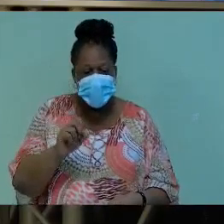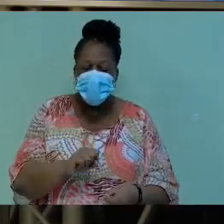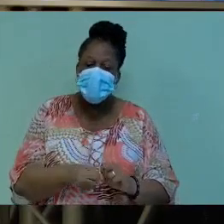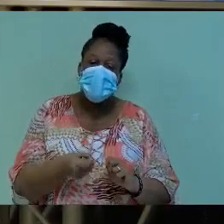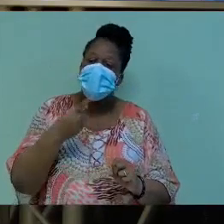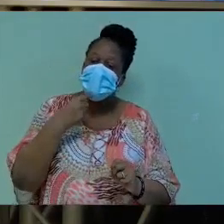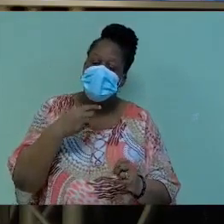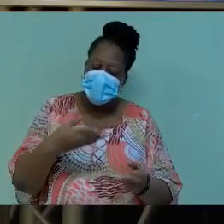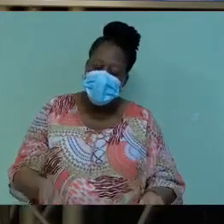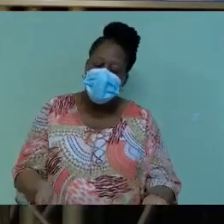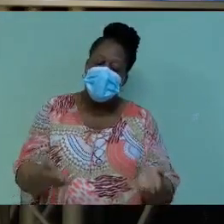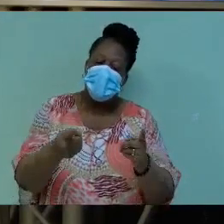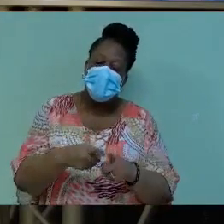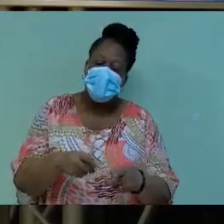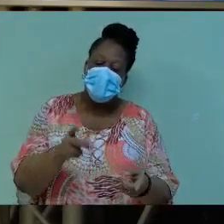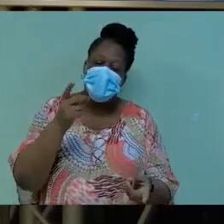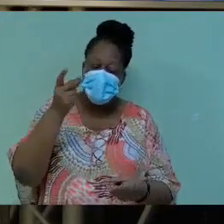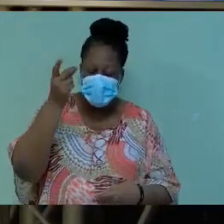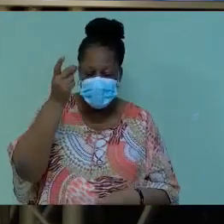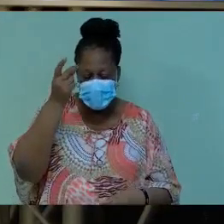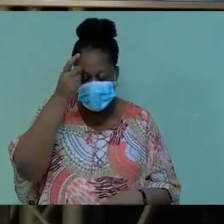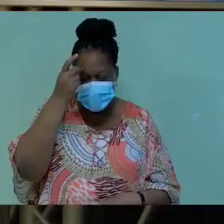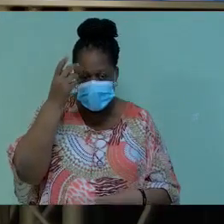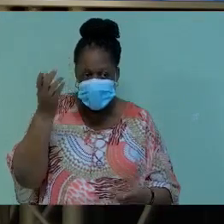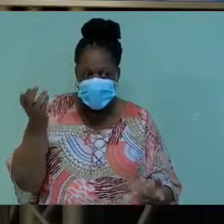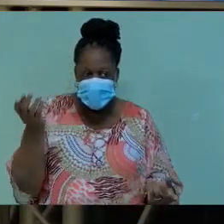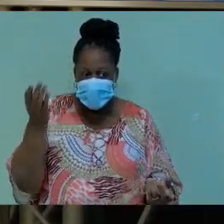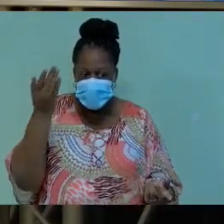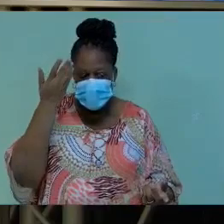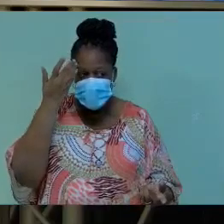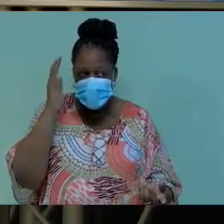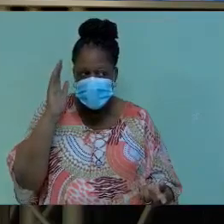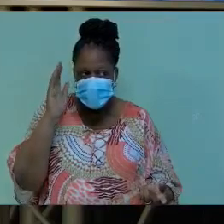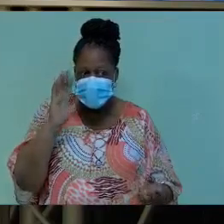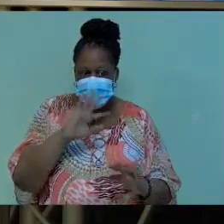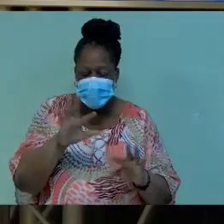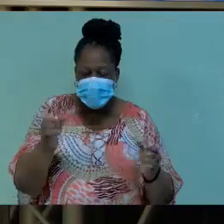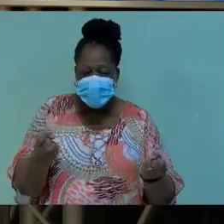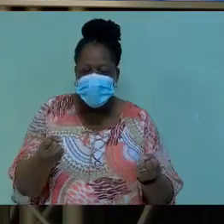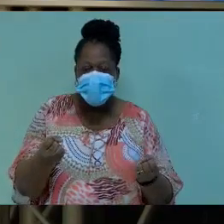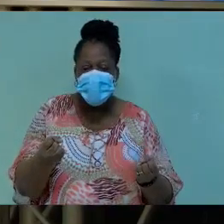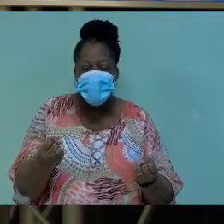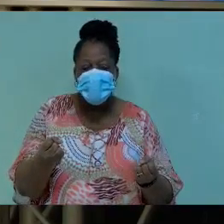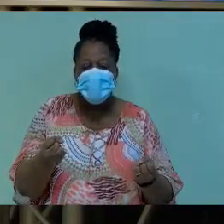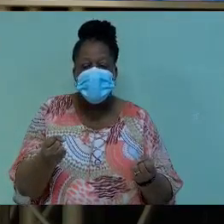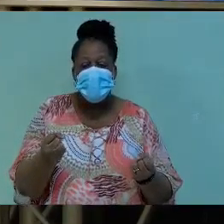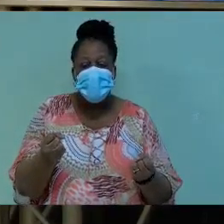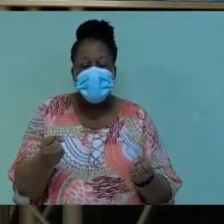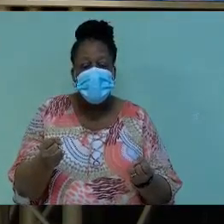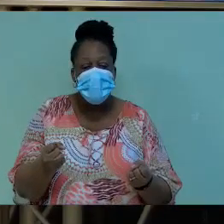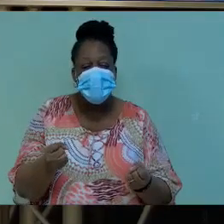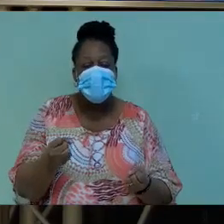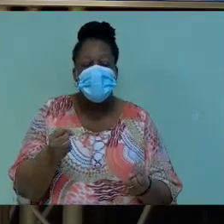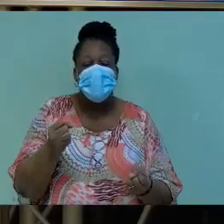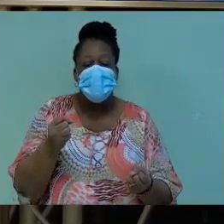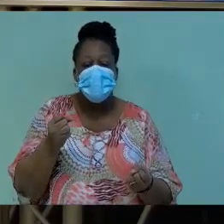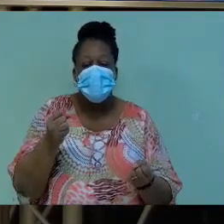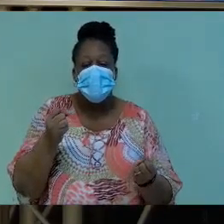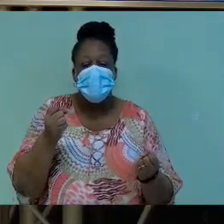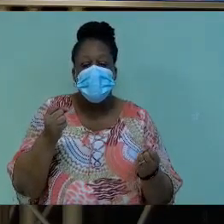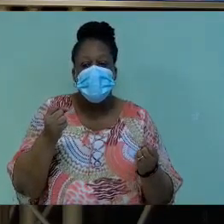And so that is not a route that one needs to go. So when we are speaking about herd immunity, we're actually speaking as it relates